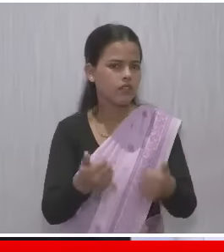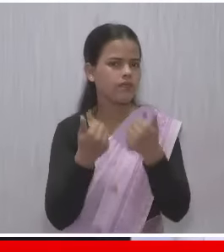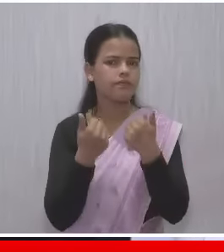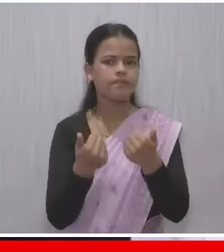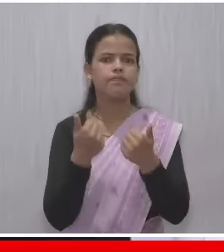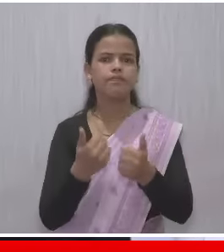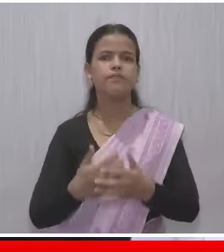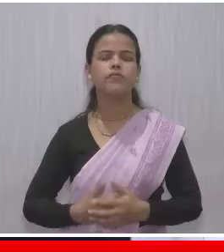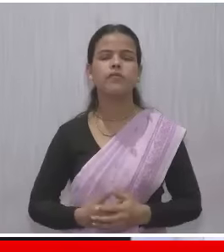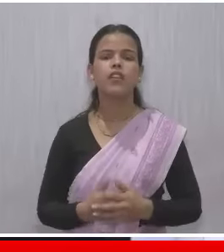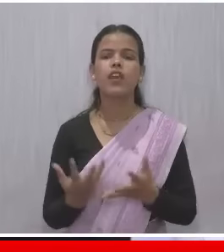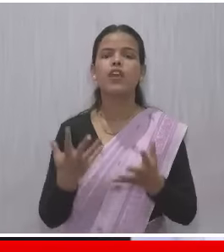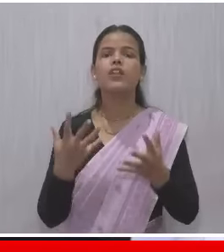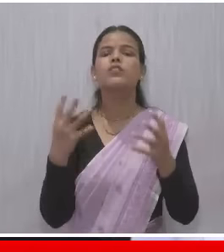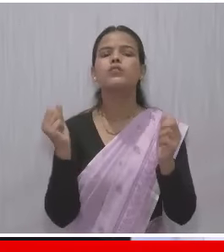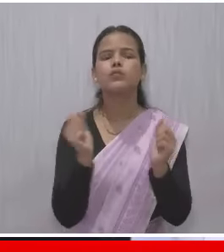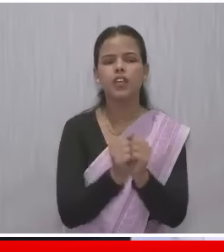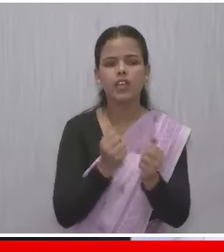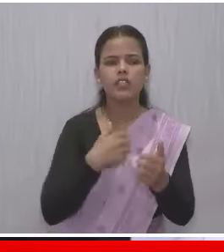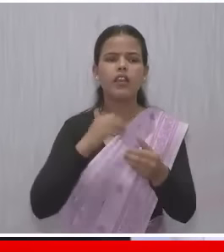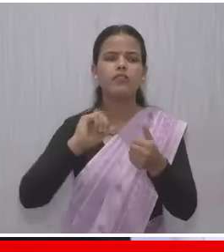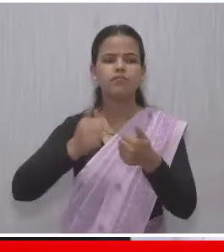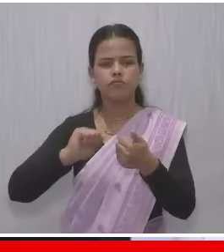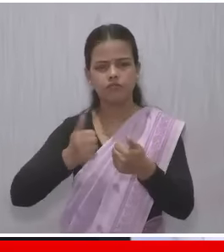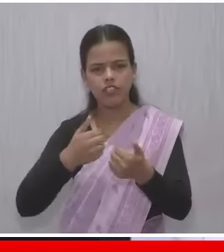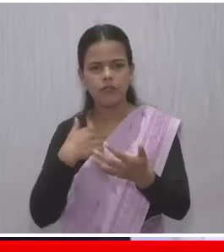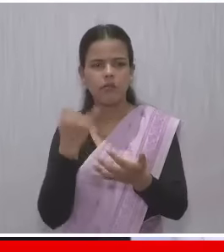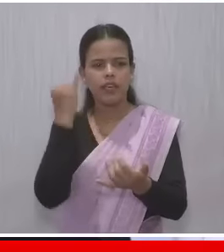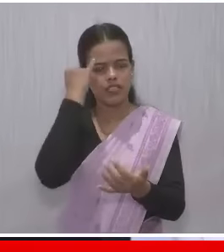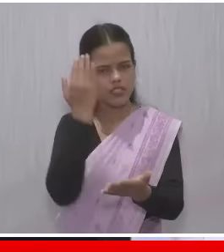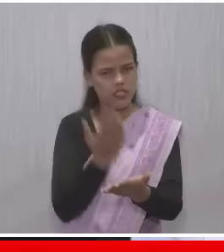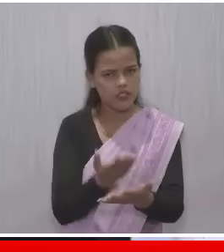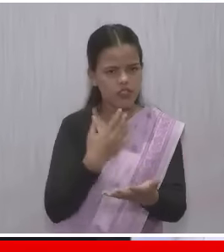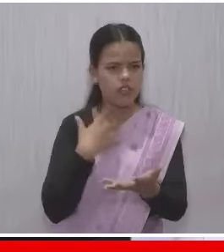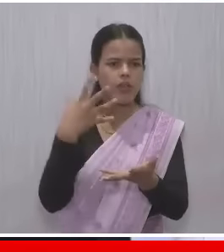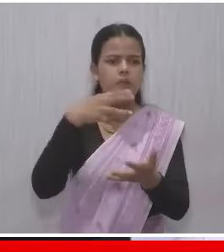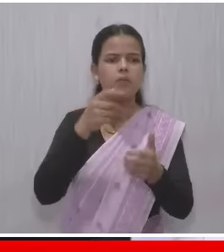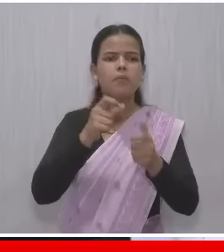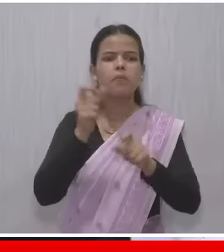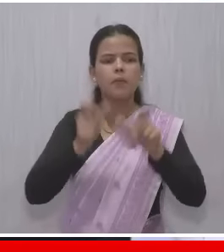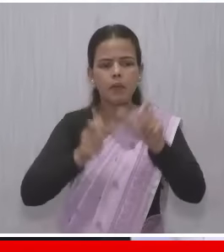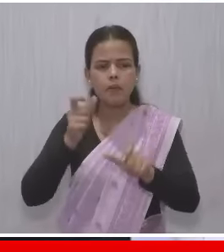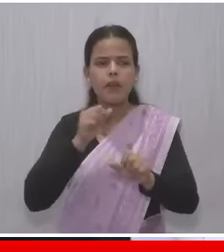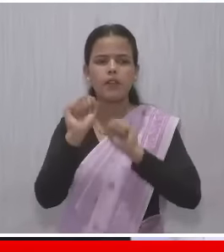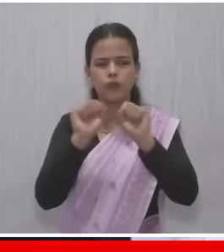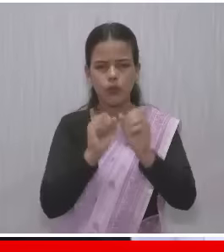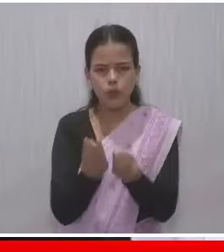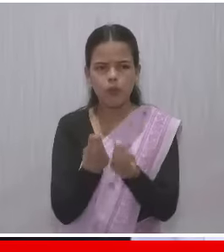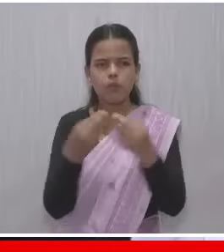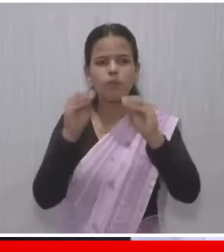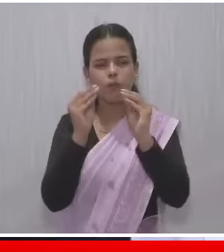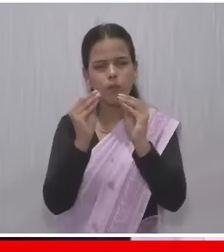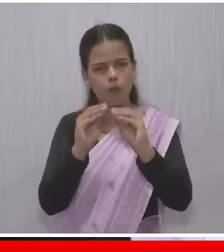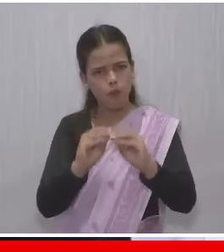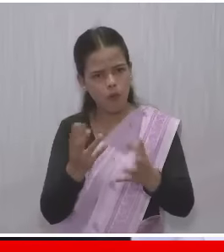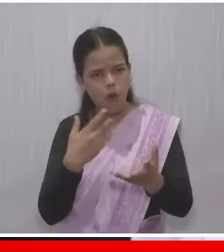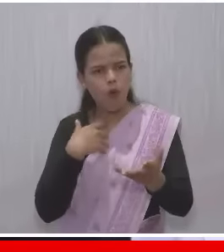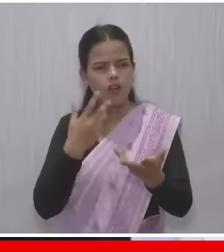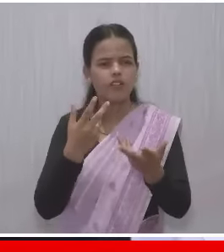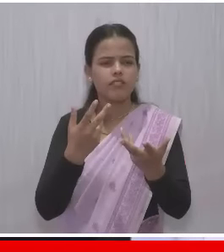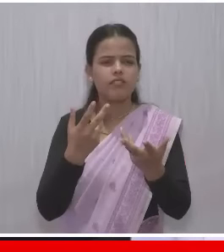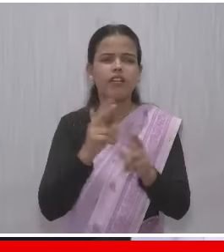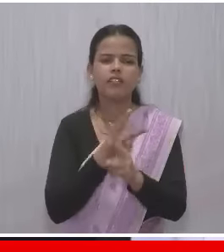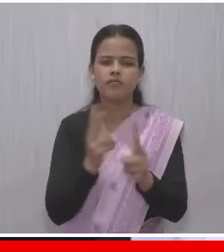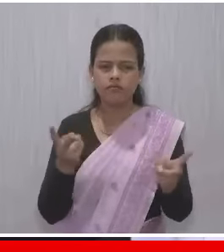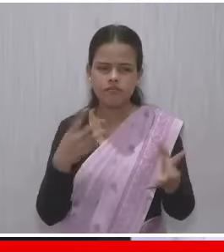Together, feedback and suggestions from participants for improving the content, usability, and outreach